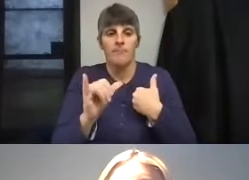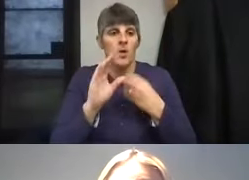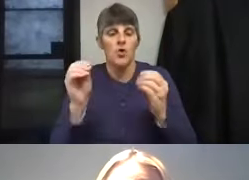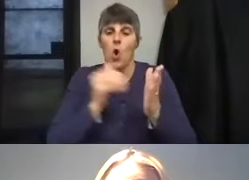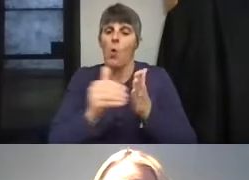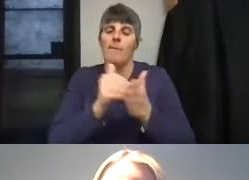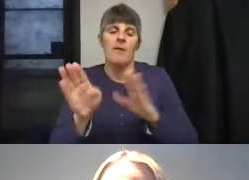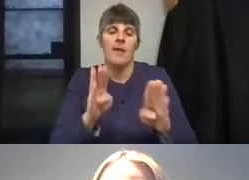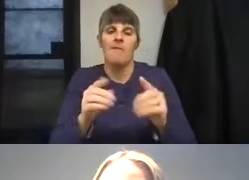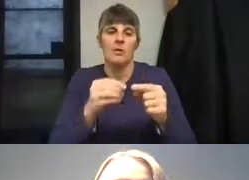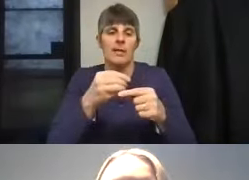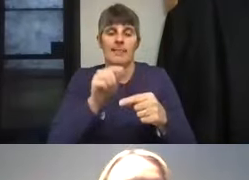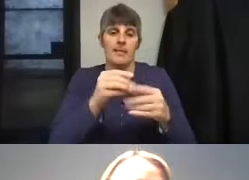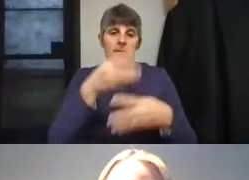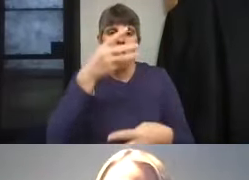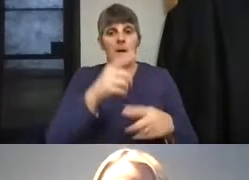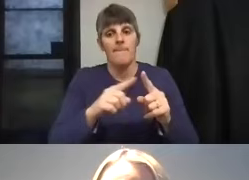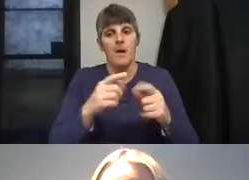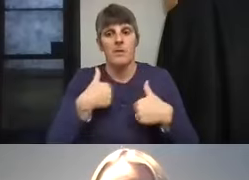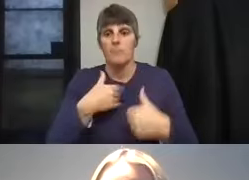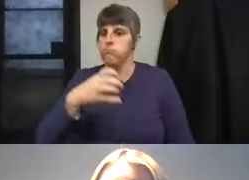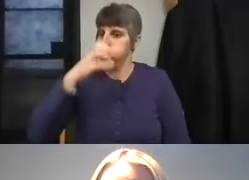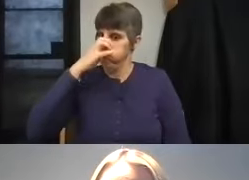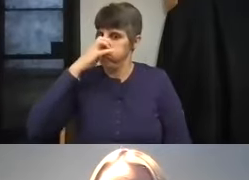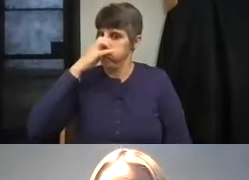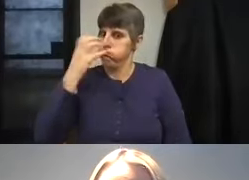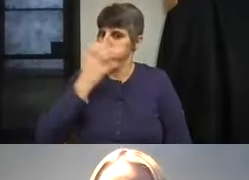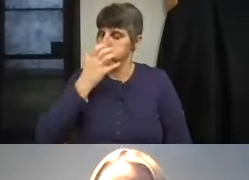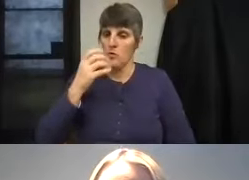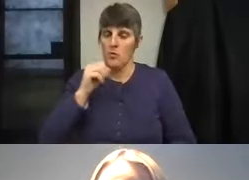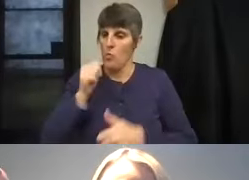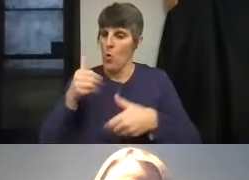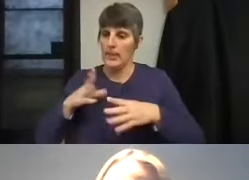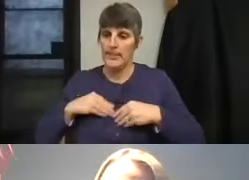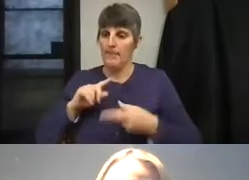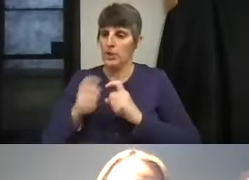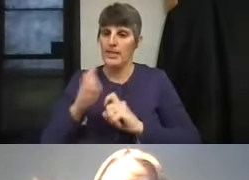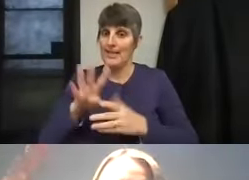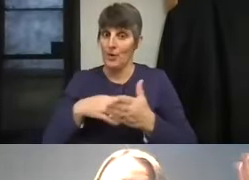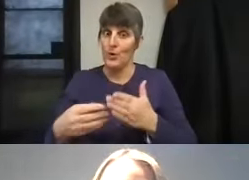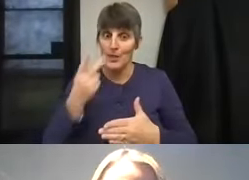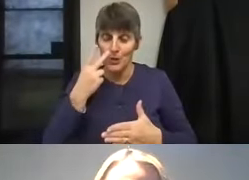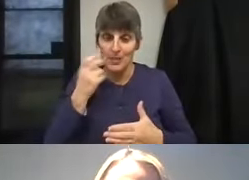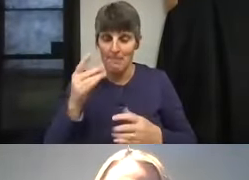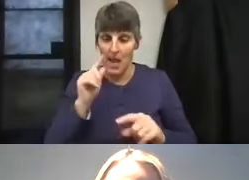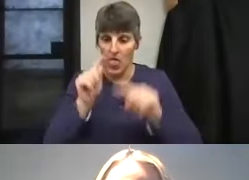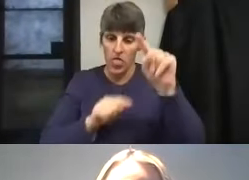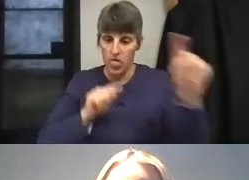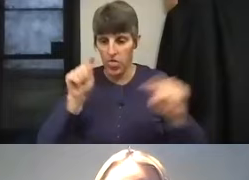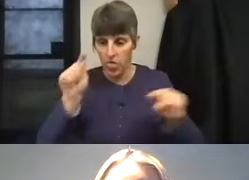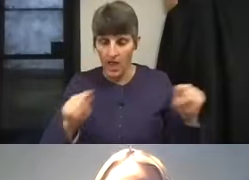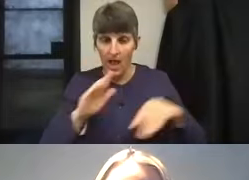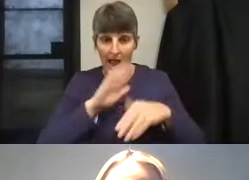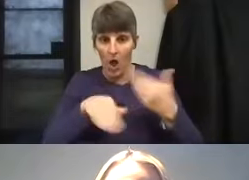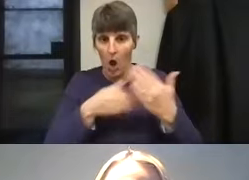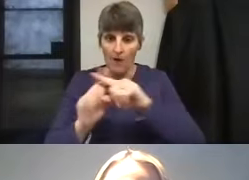repetitive behaviors here, but they're super rigid when it comes to changes in their routine. And so you see there's a bunch of scatter now across all of